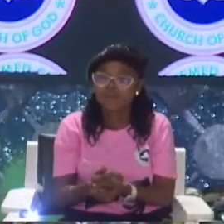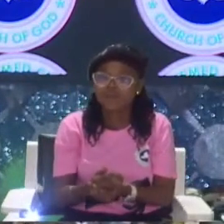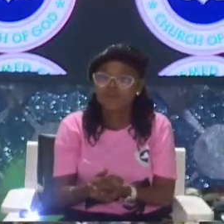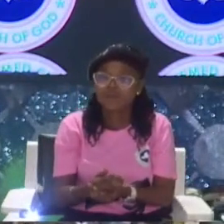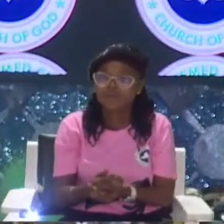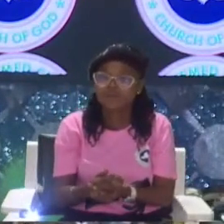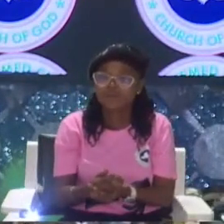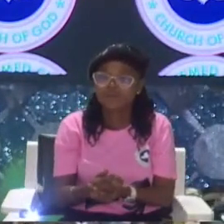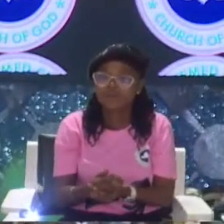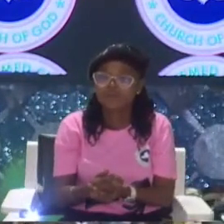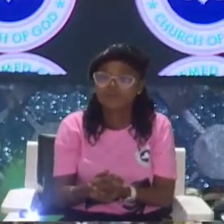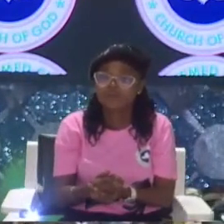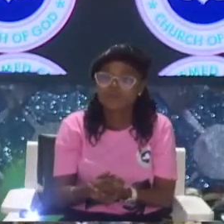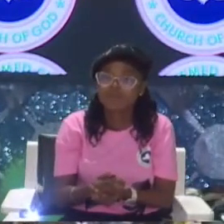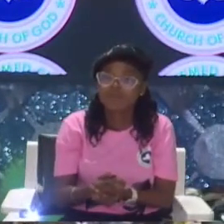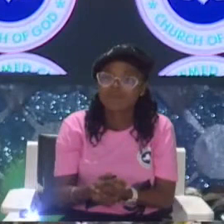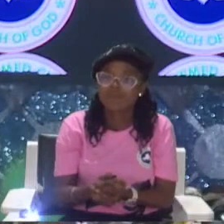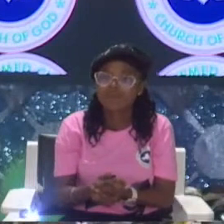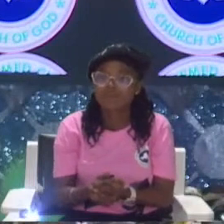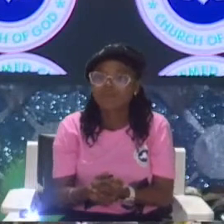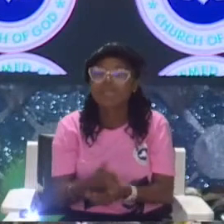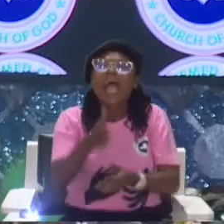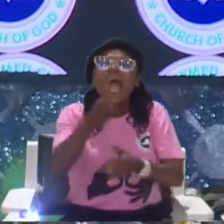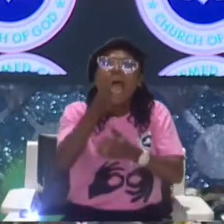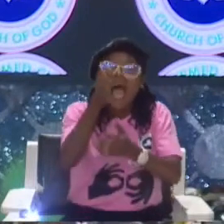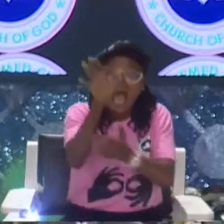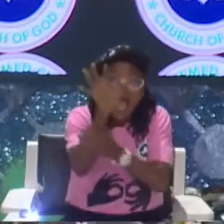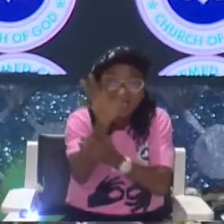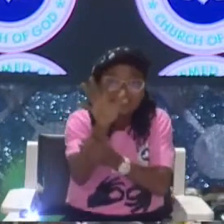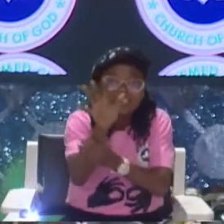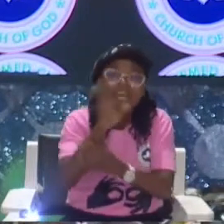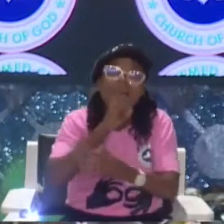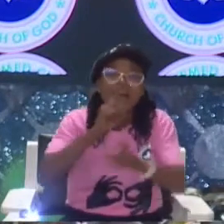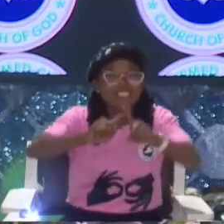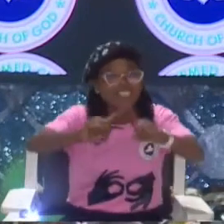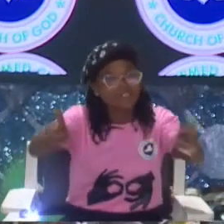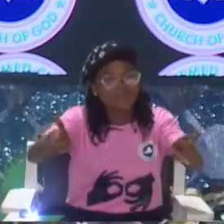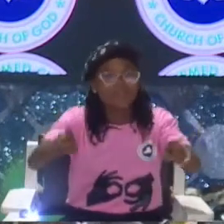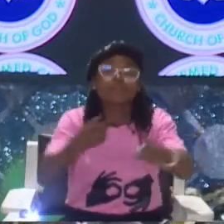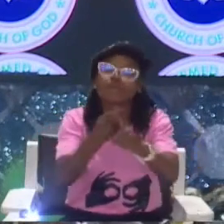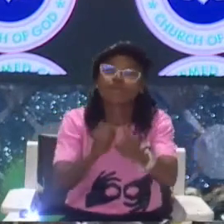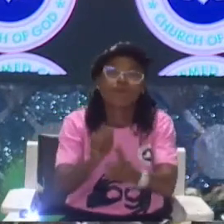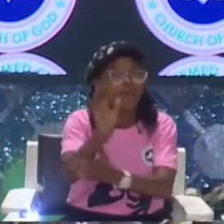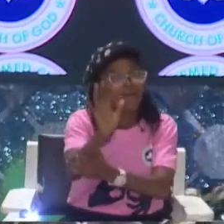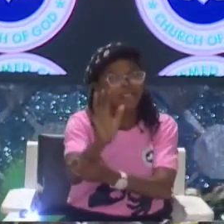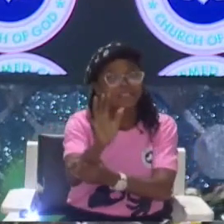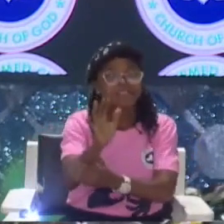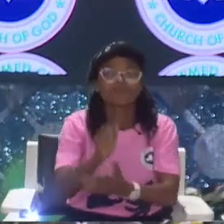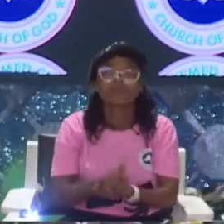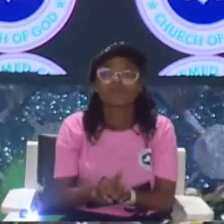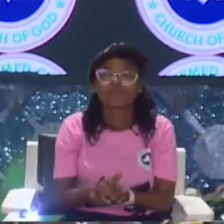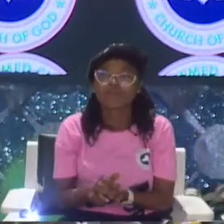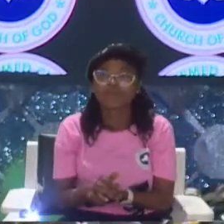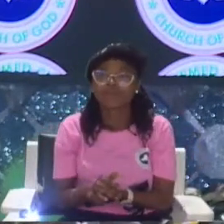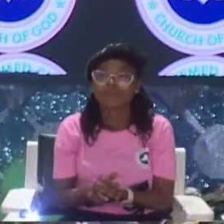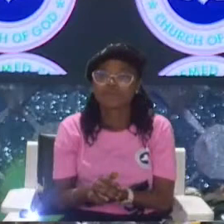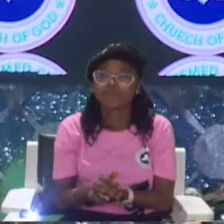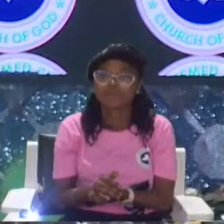Somehow hands are different from hands. Lọ́nà kan àbí òmíràn, ọwọ́ yàtọ̀ sọ́wọ́ o.